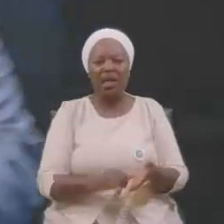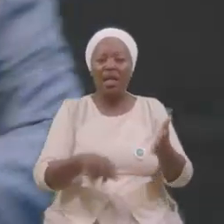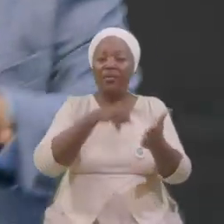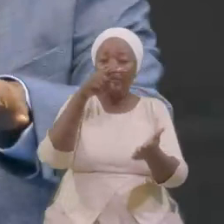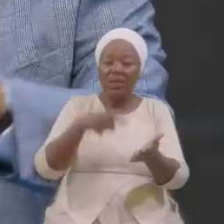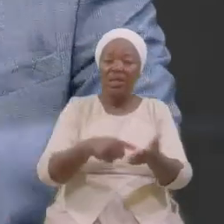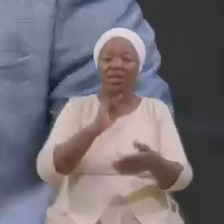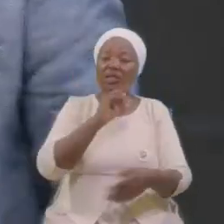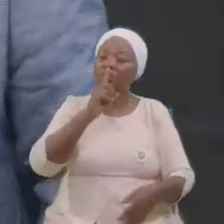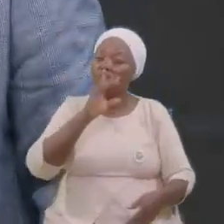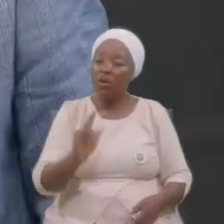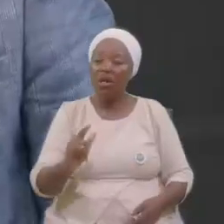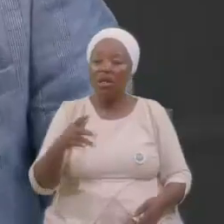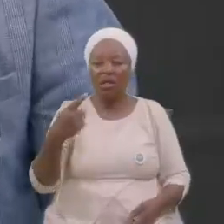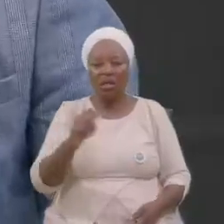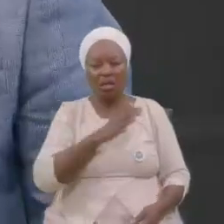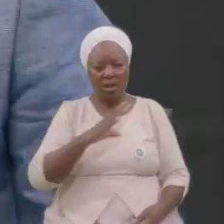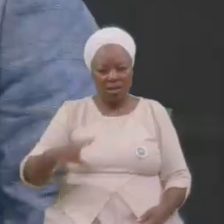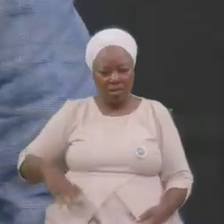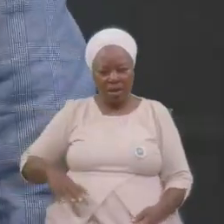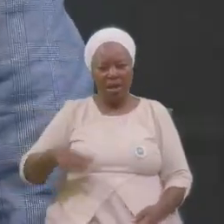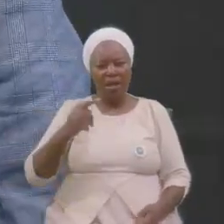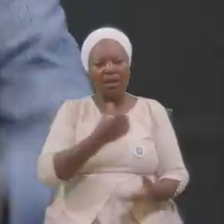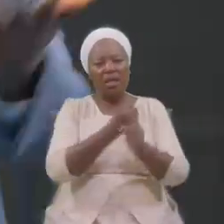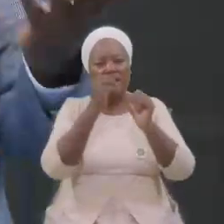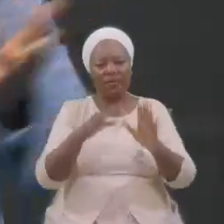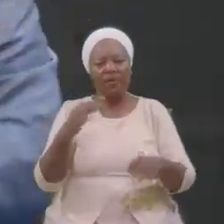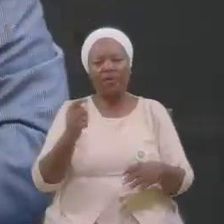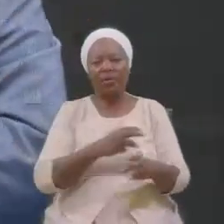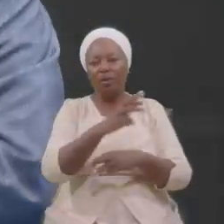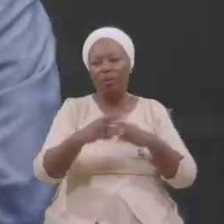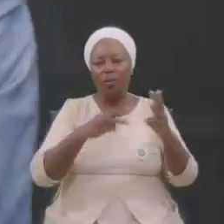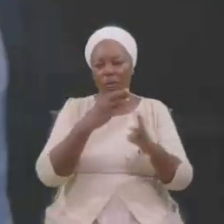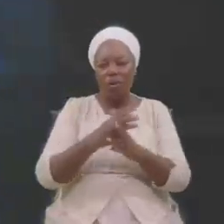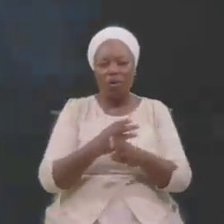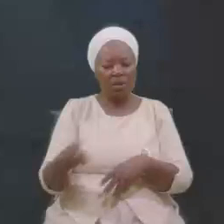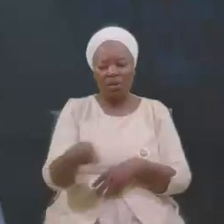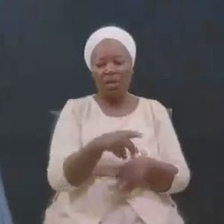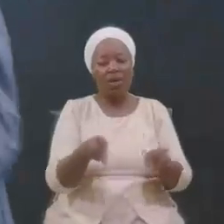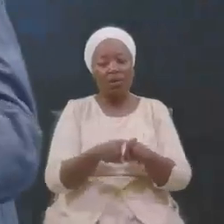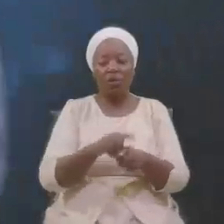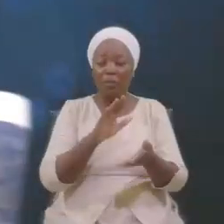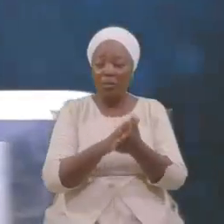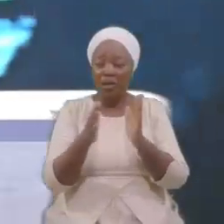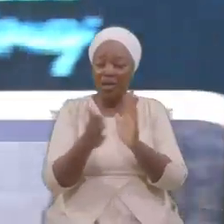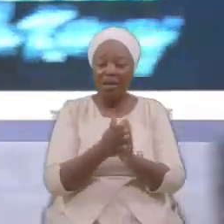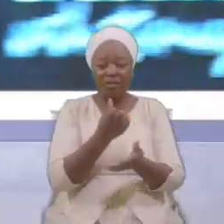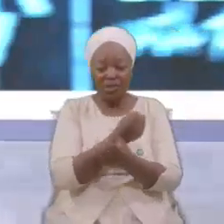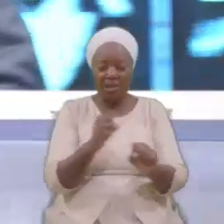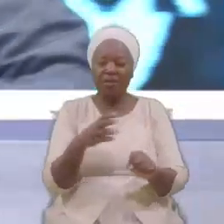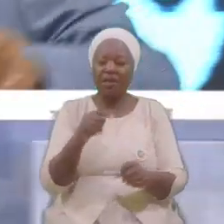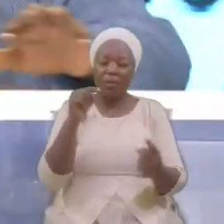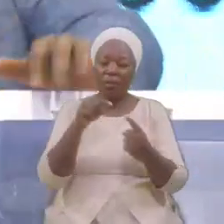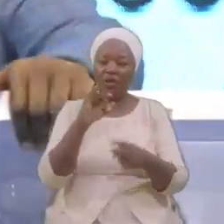indeed the Christ, the Savior of the world. Did you? They became saved. The point